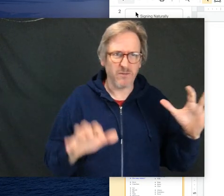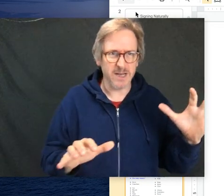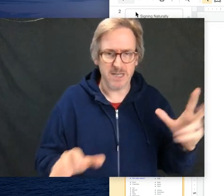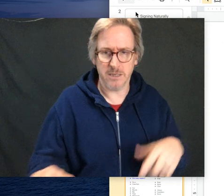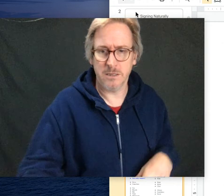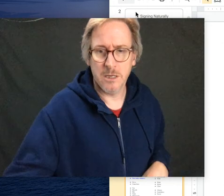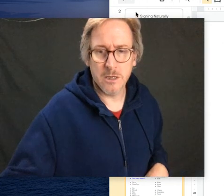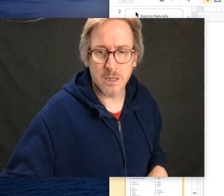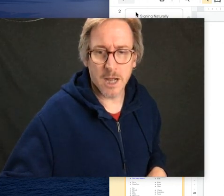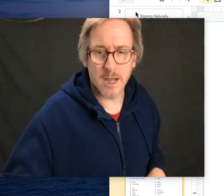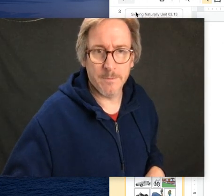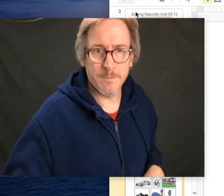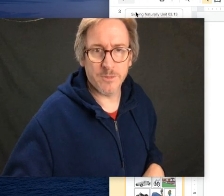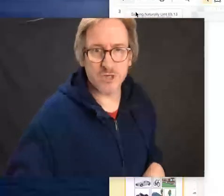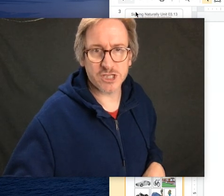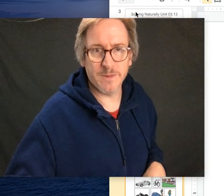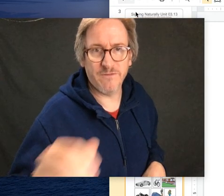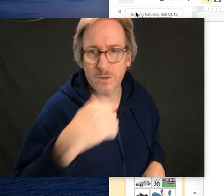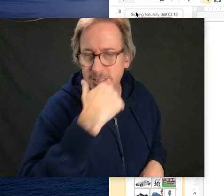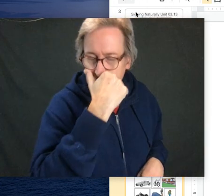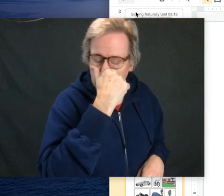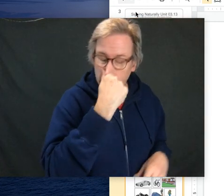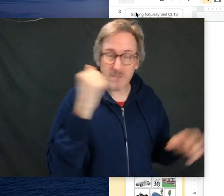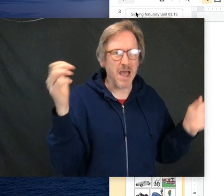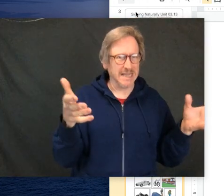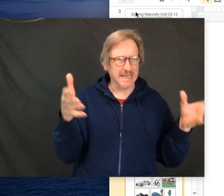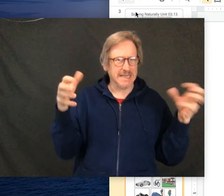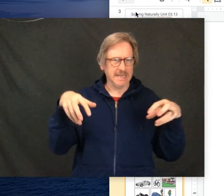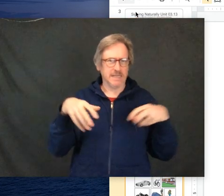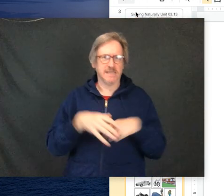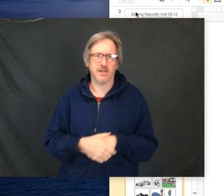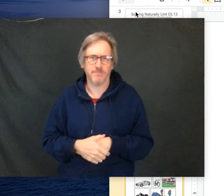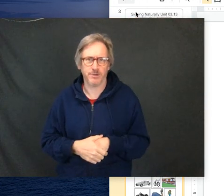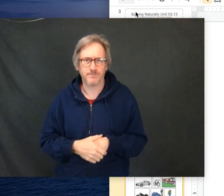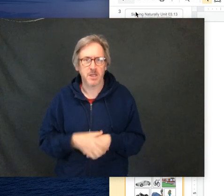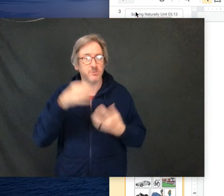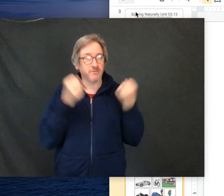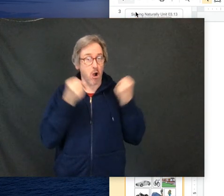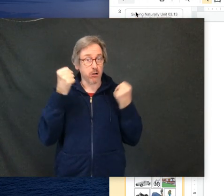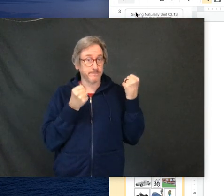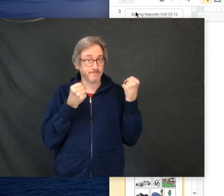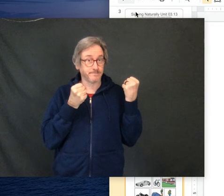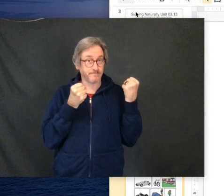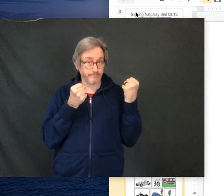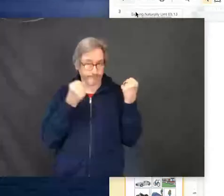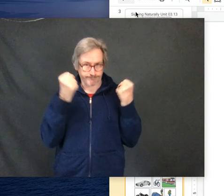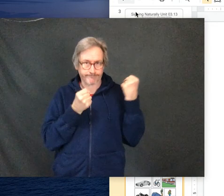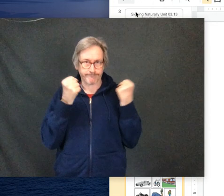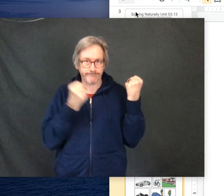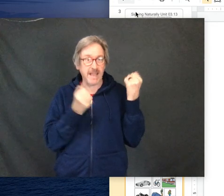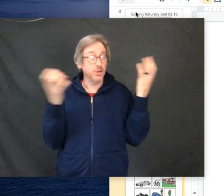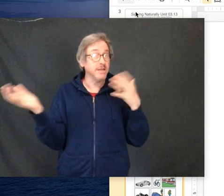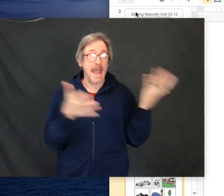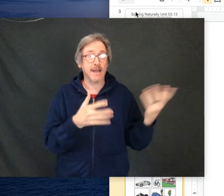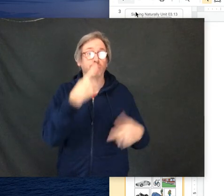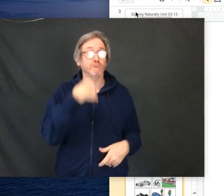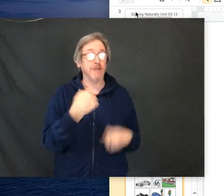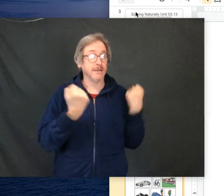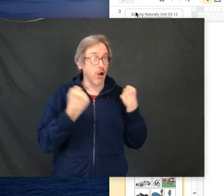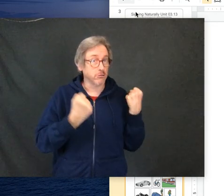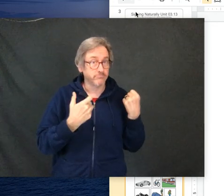we've already done. They're just going to be focused, highlighted in this chapter. So we have car. And you can